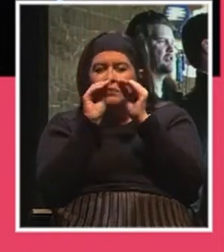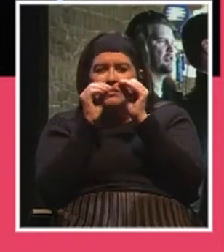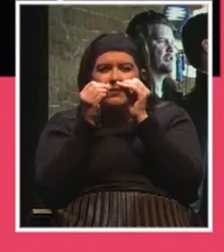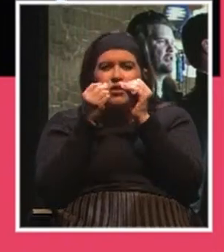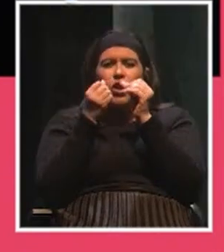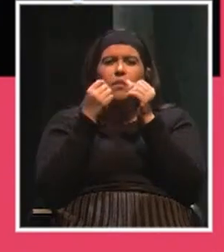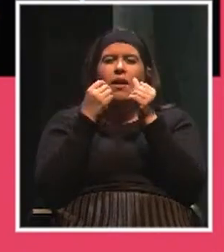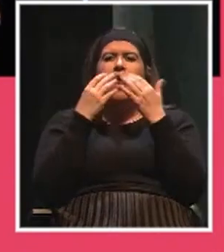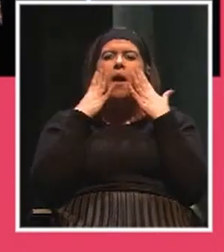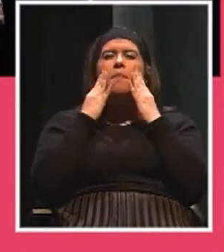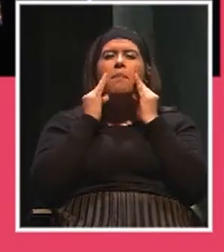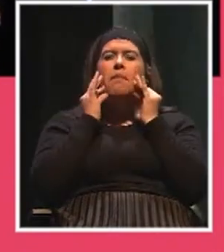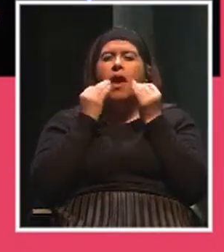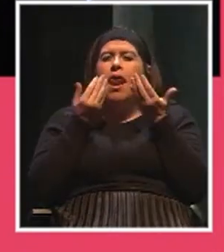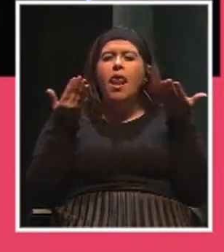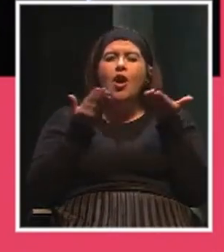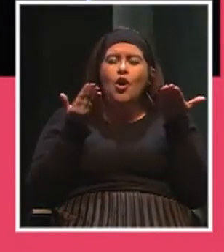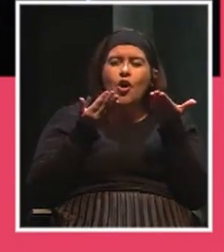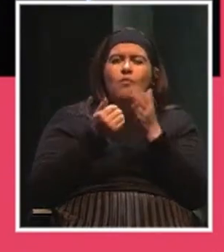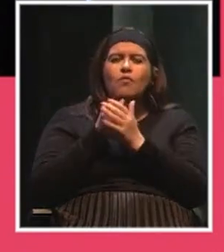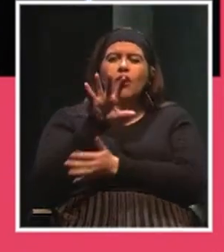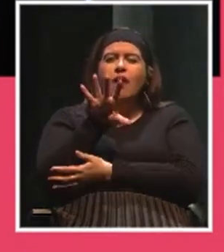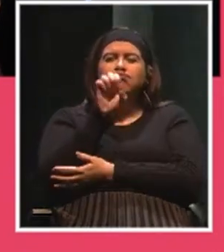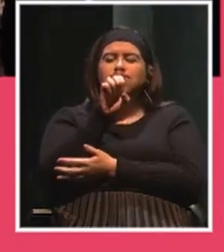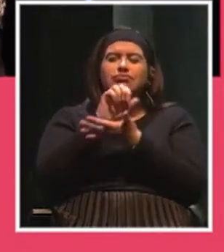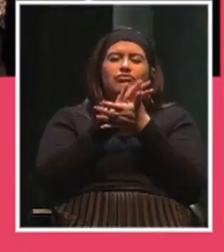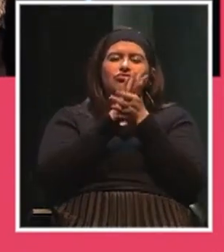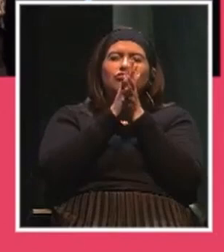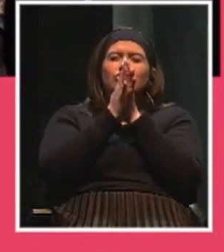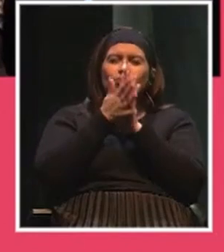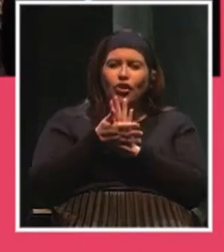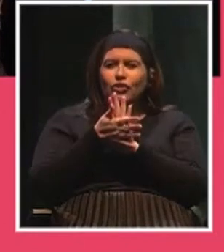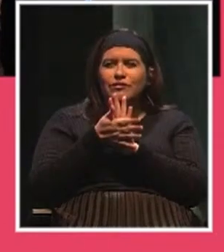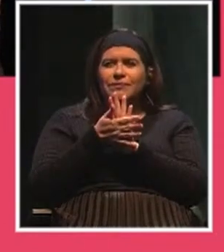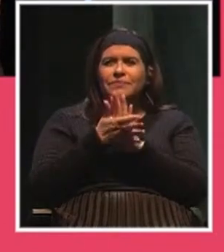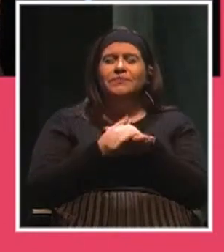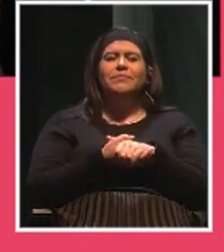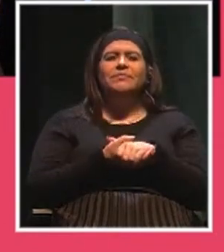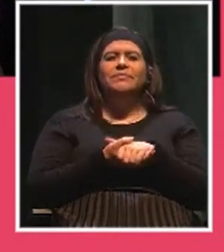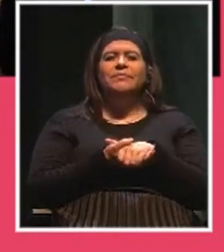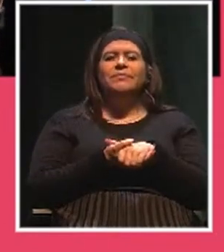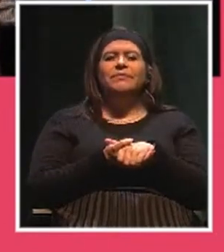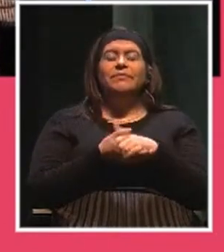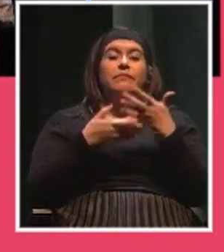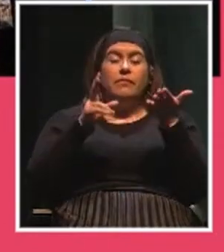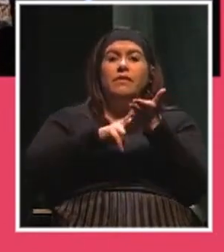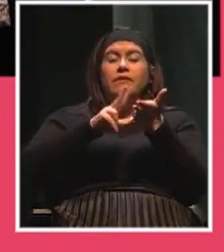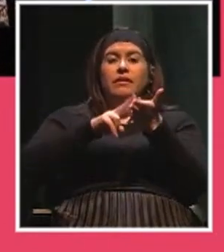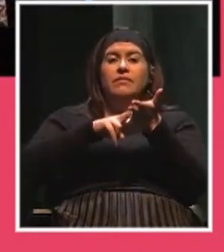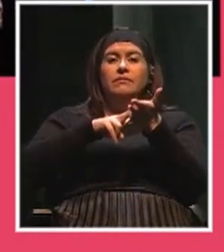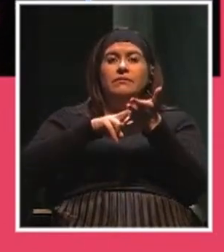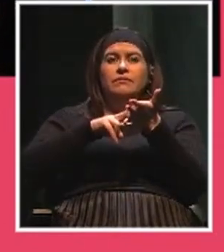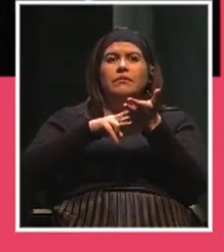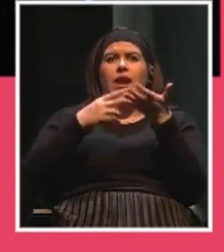going, and we were just running all of this stuff through and really giving it the hero treatment to